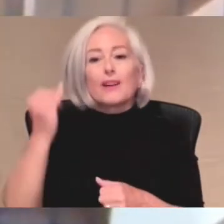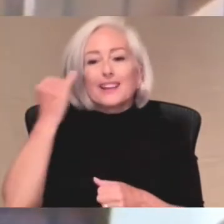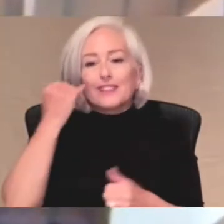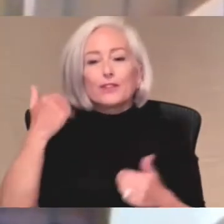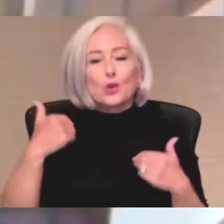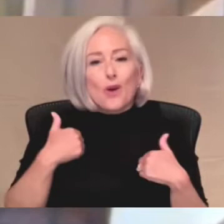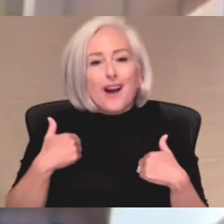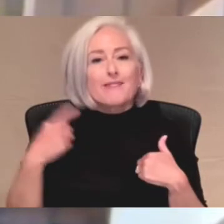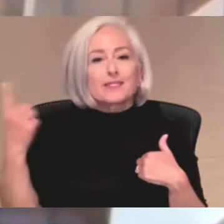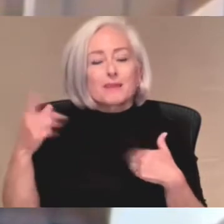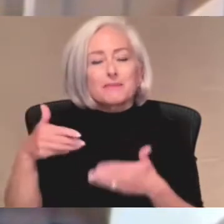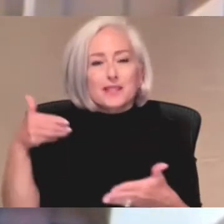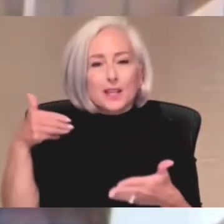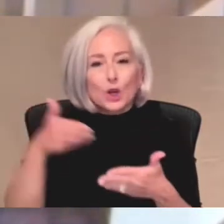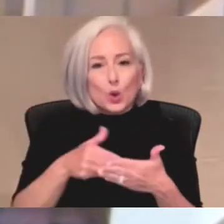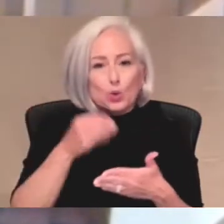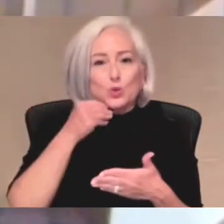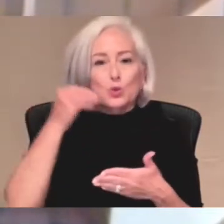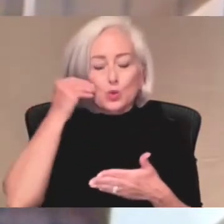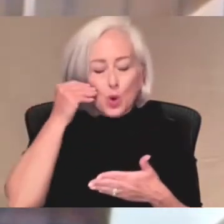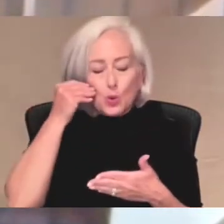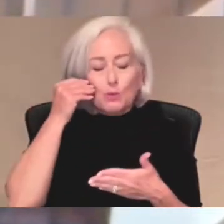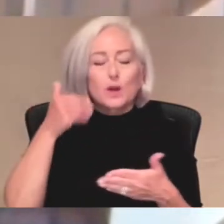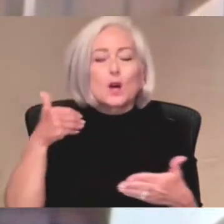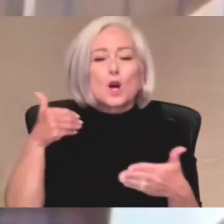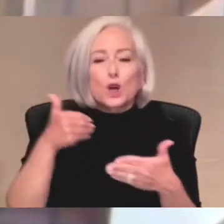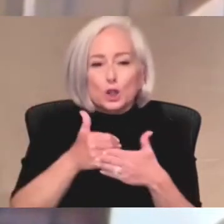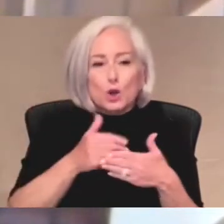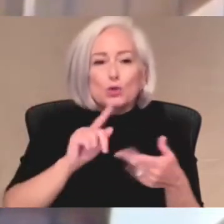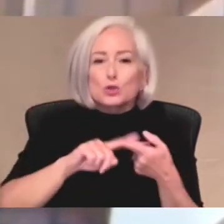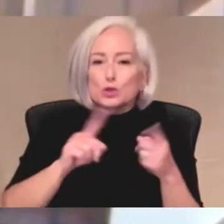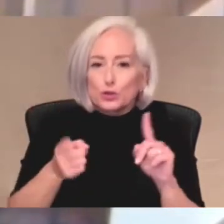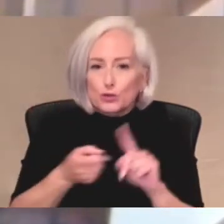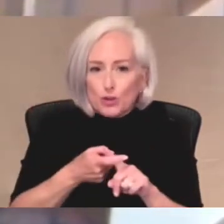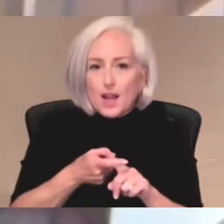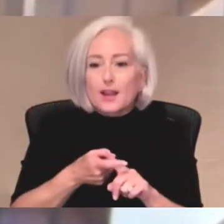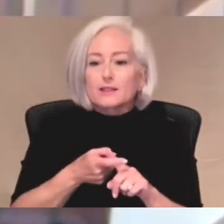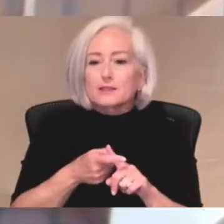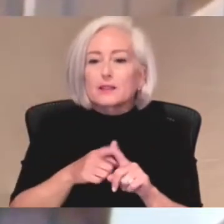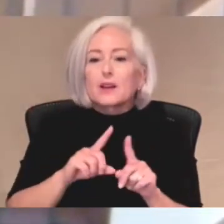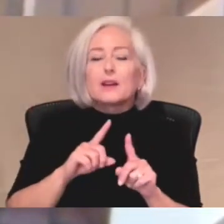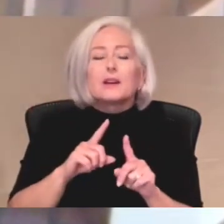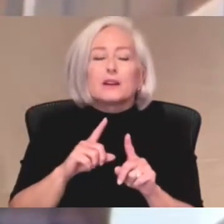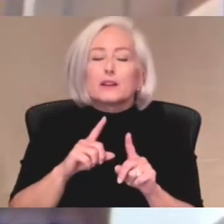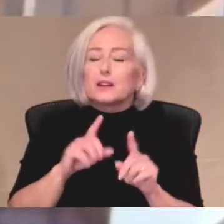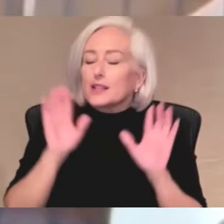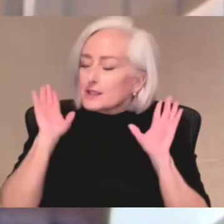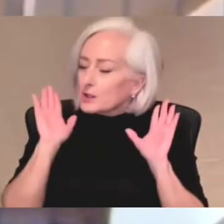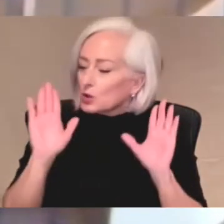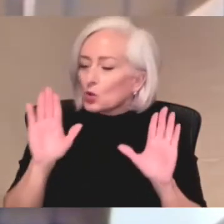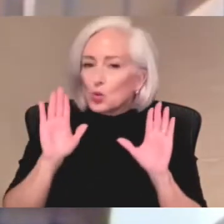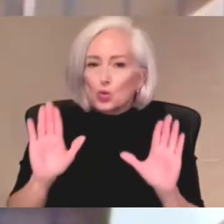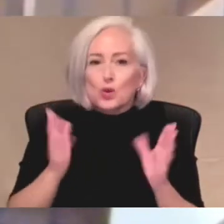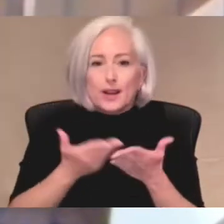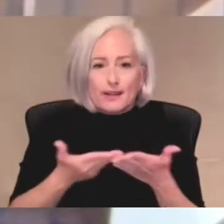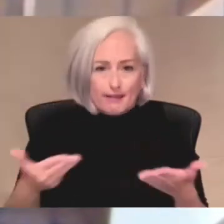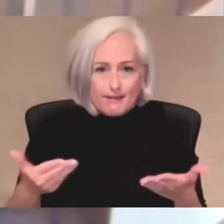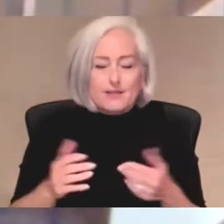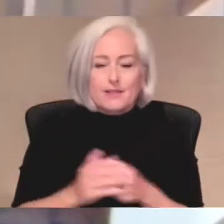close to friends, is a wonderful thing, and it's